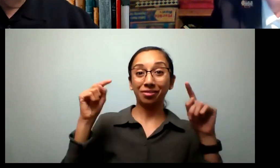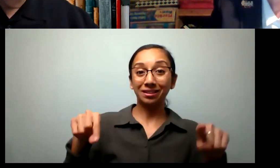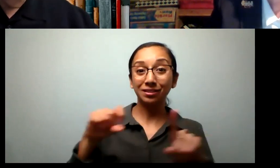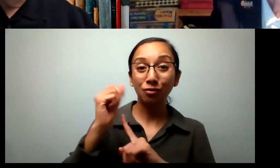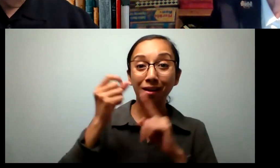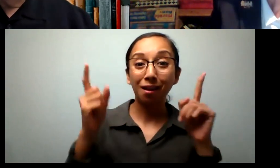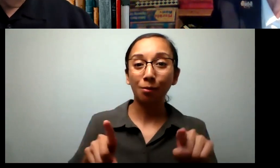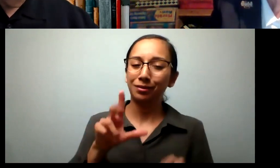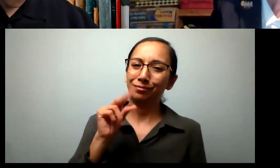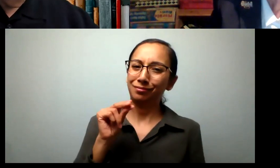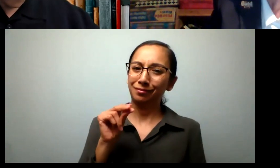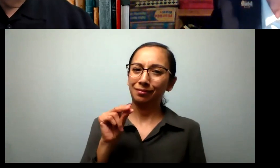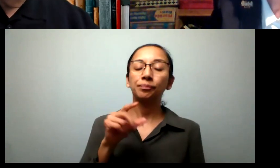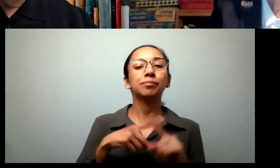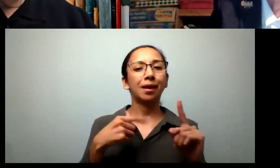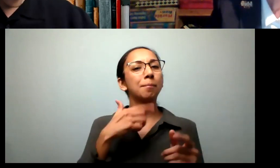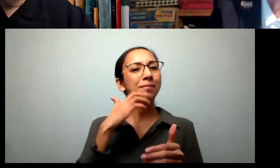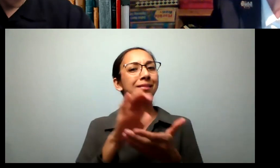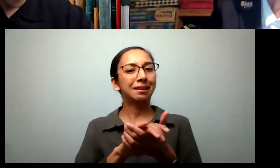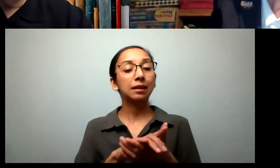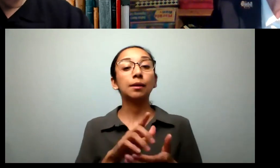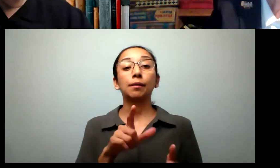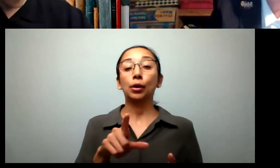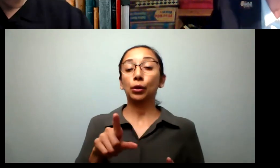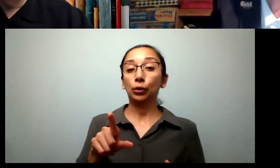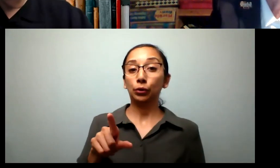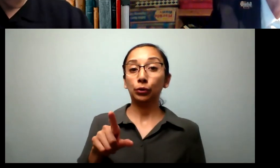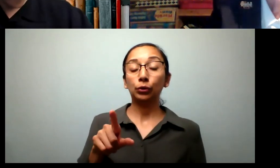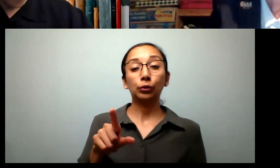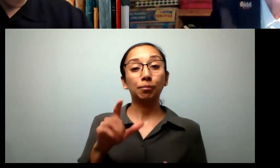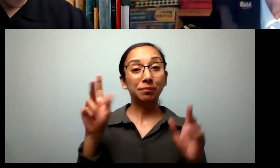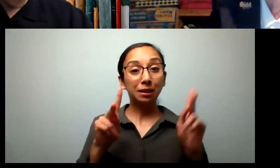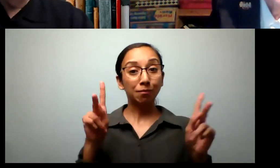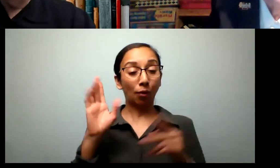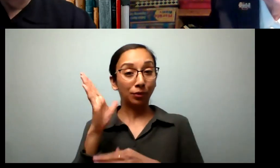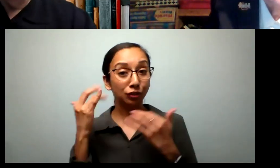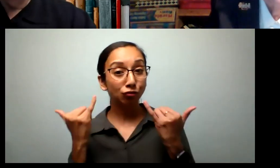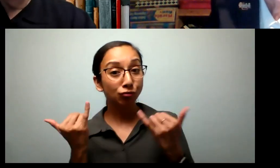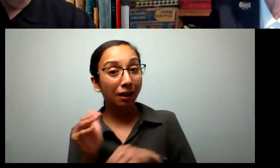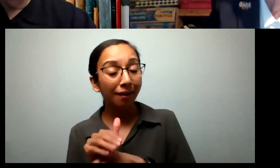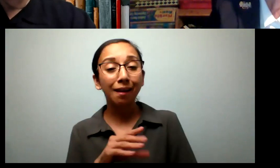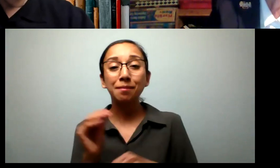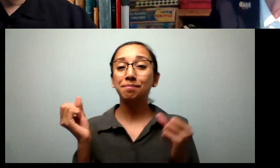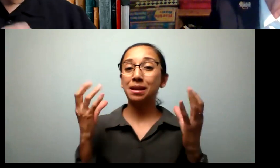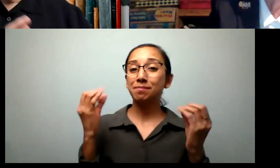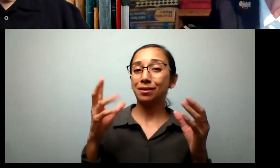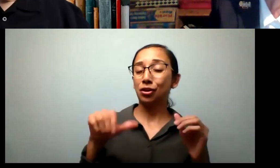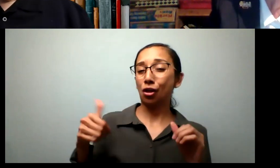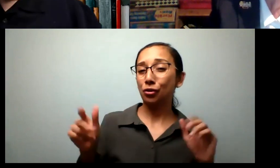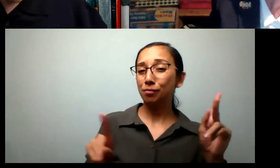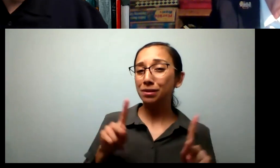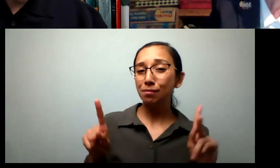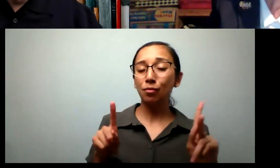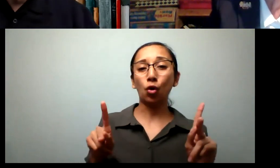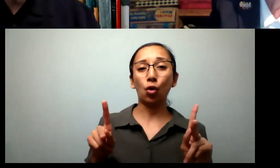But I do believe that those people that you've heard from tonight, and the many, many, many, many, many others on each of